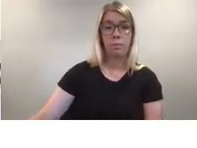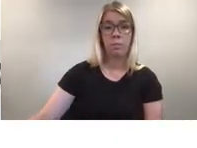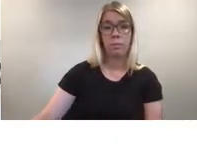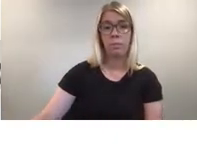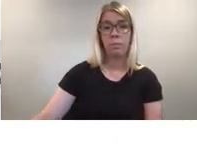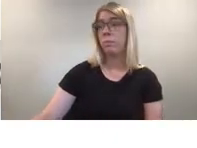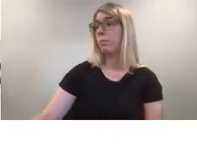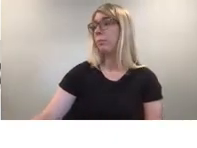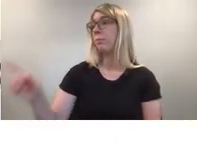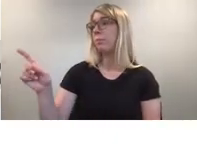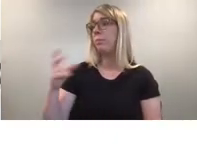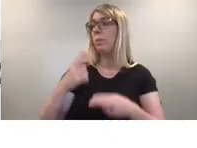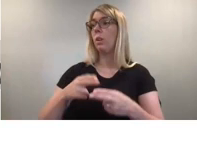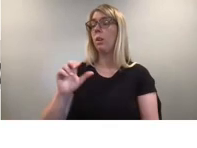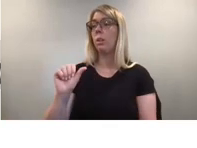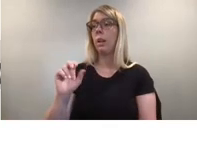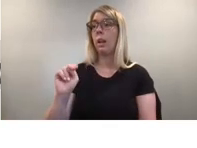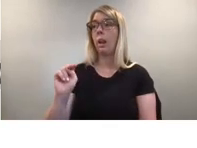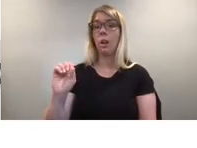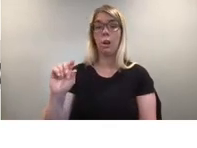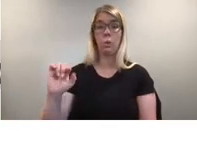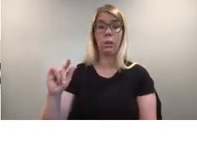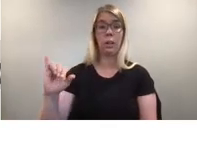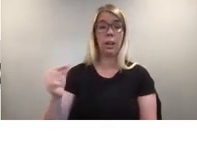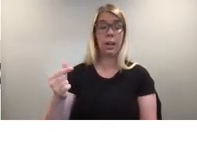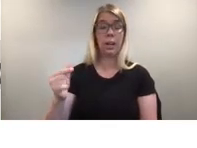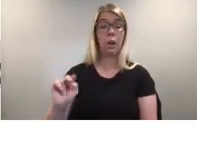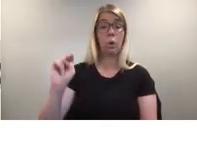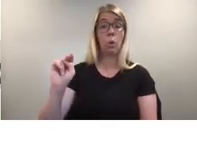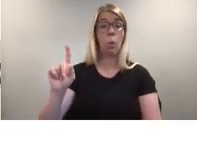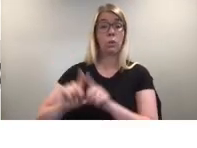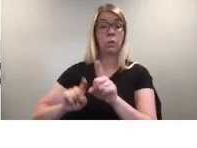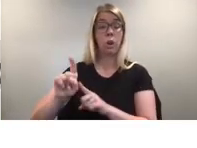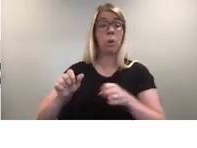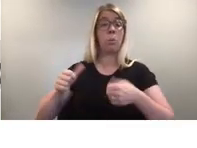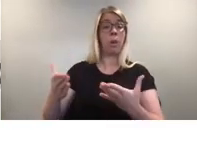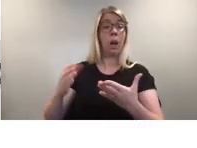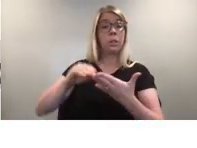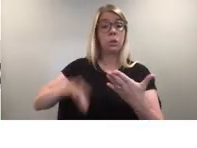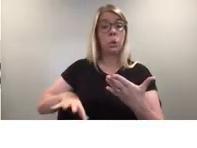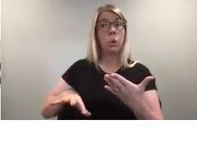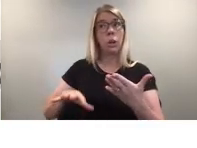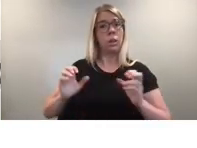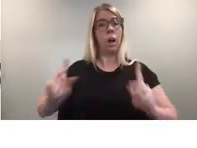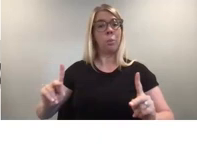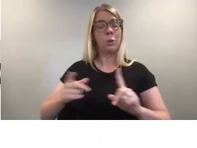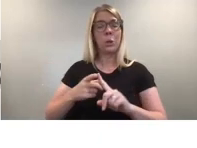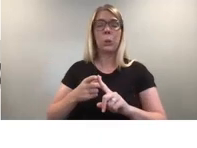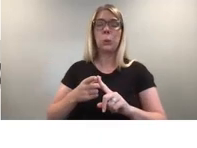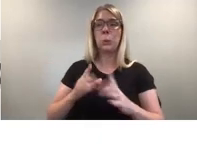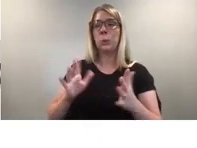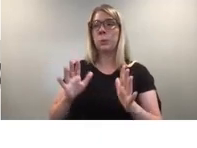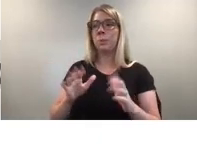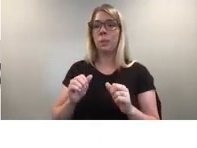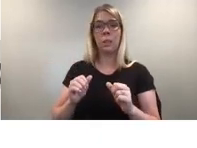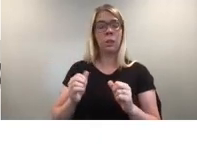titled Annotating the North Star, gives students the opportunity to move away from a traditional discussion board call and response type of